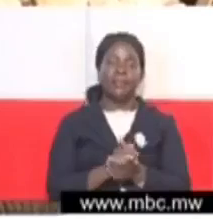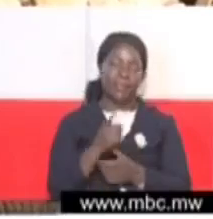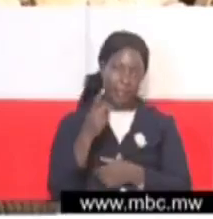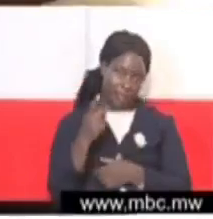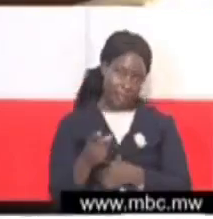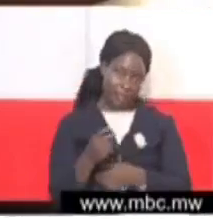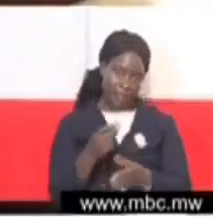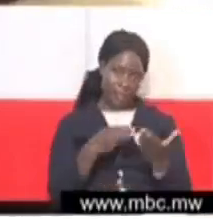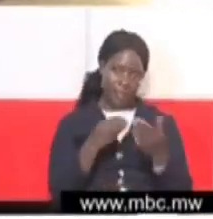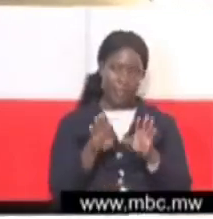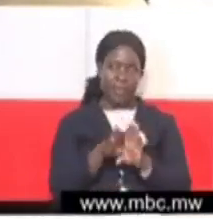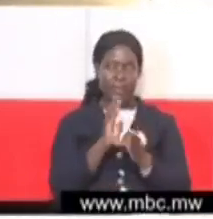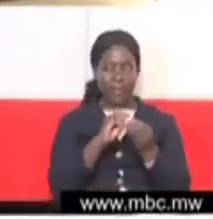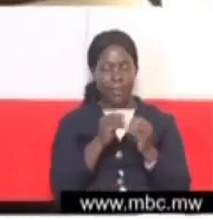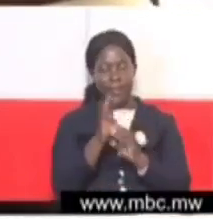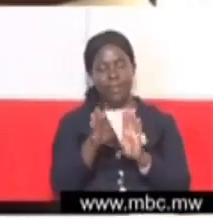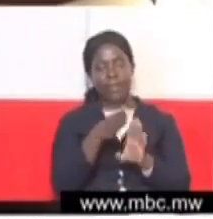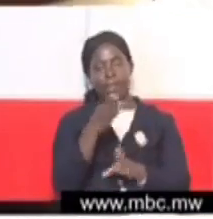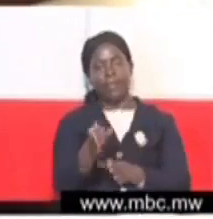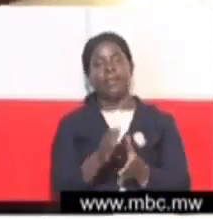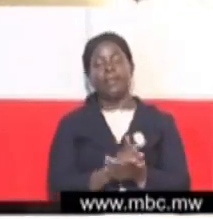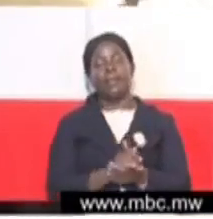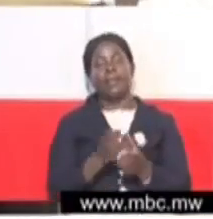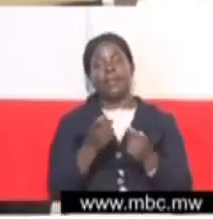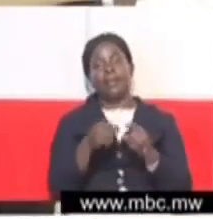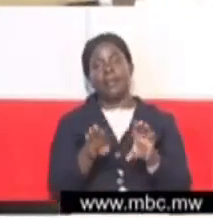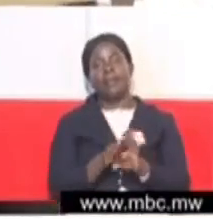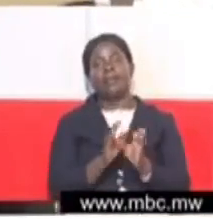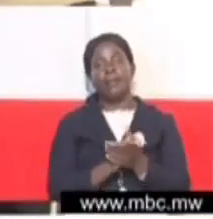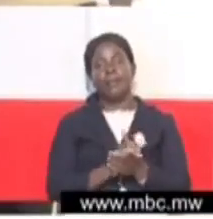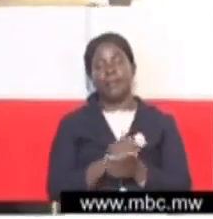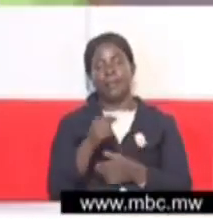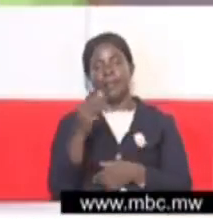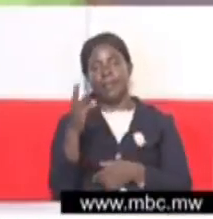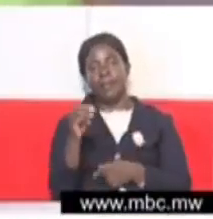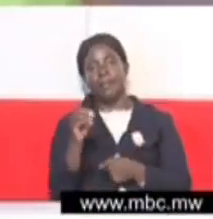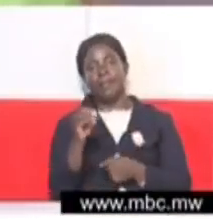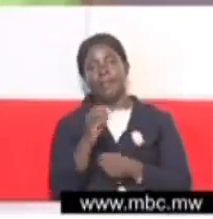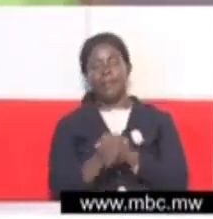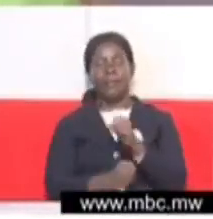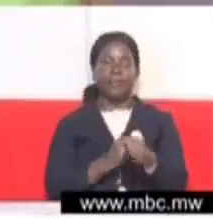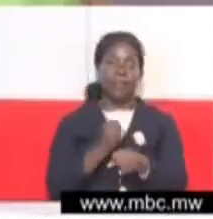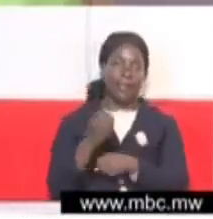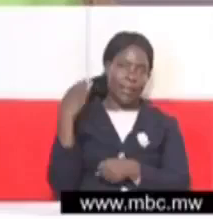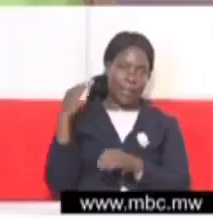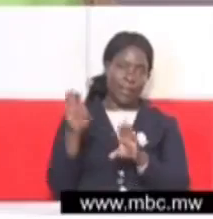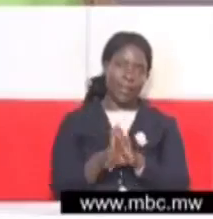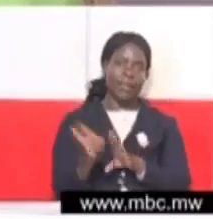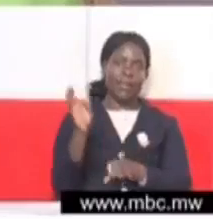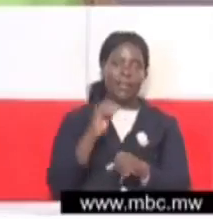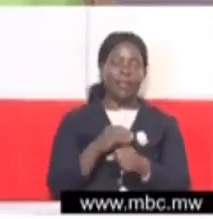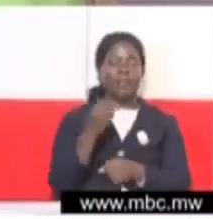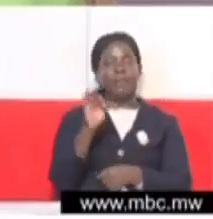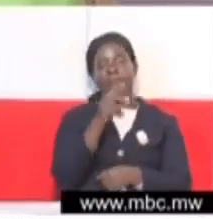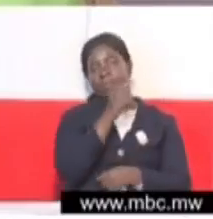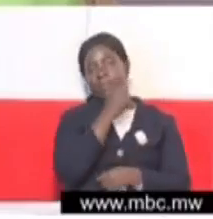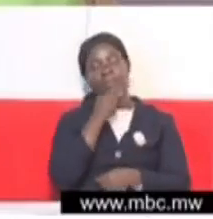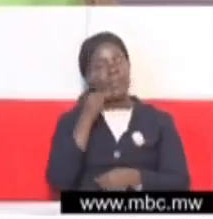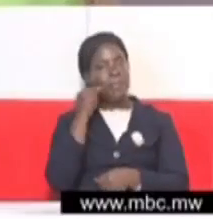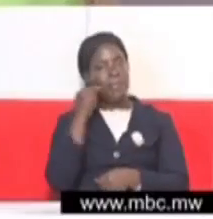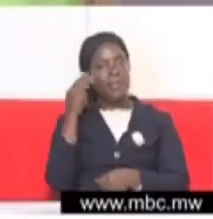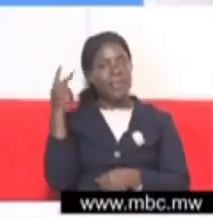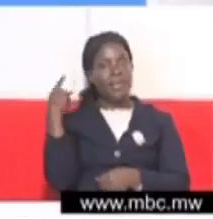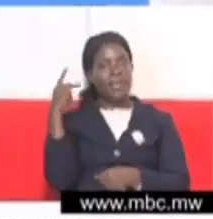184 exhibitors, up from 113 last year. They include exhibitors from Mozambique, Kenya,